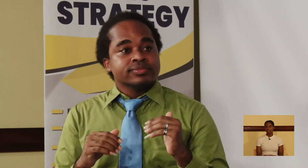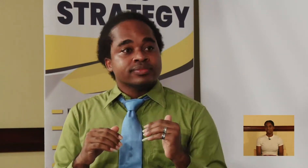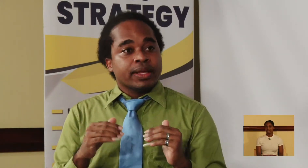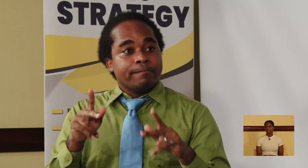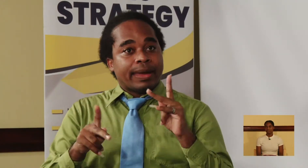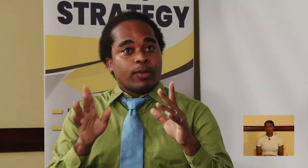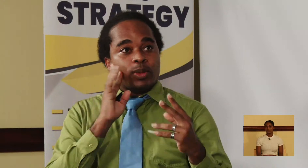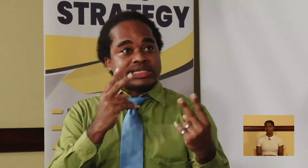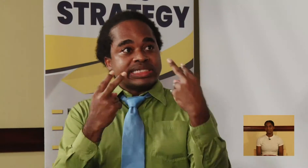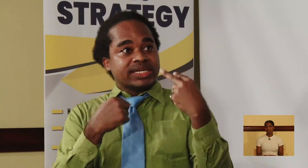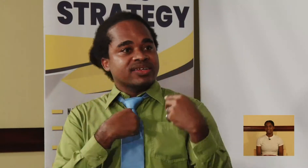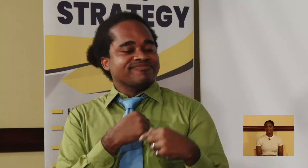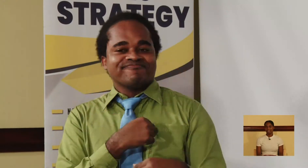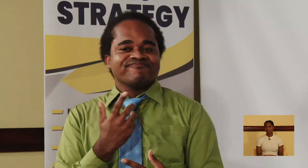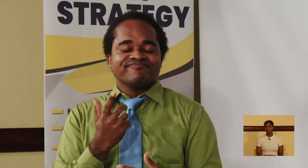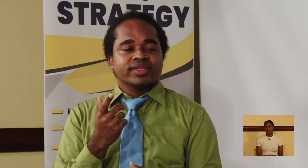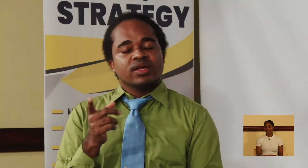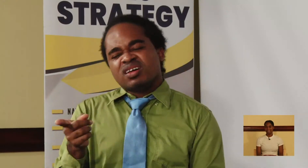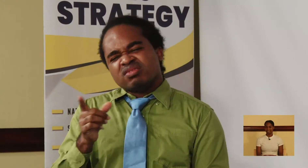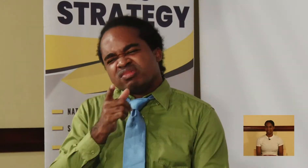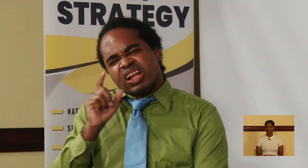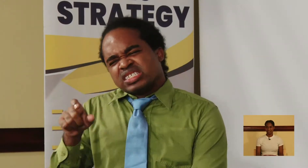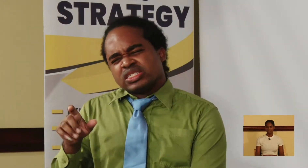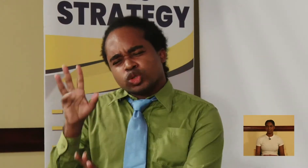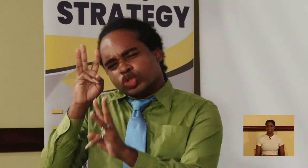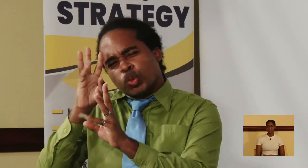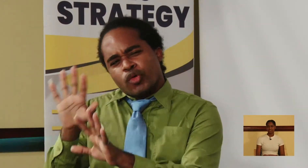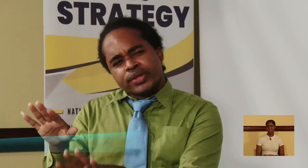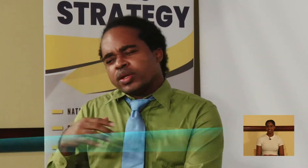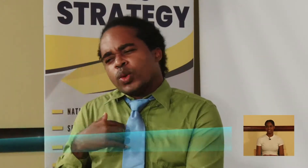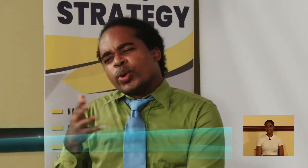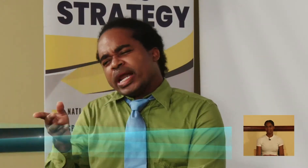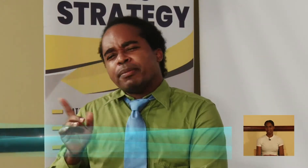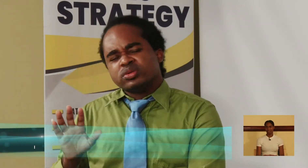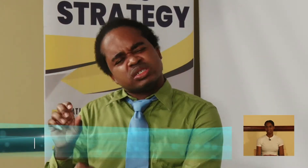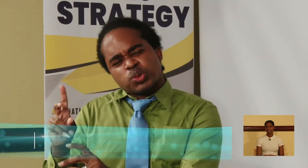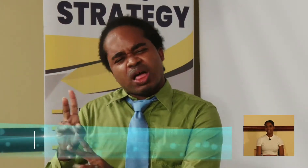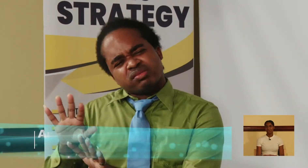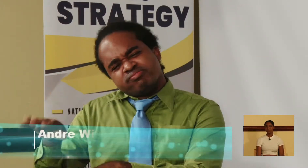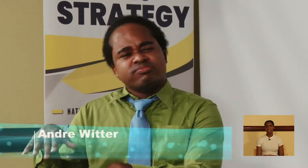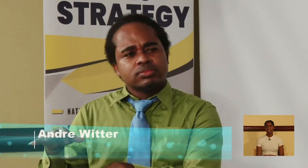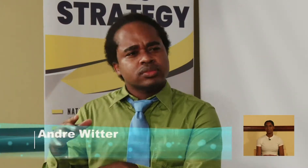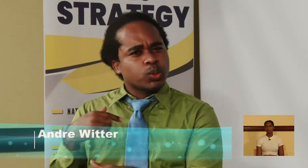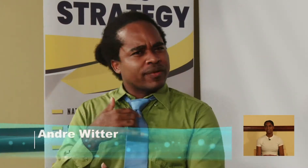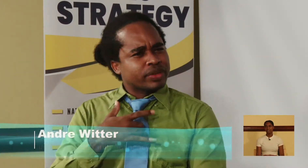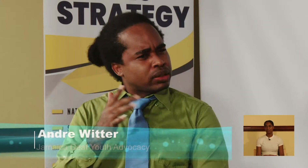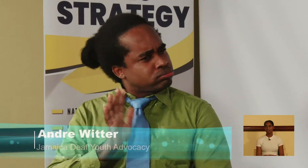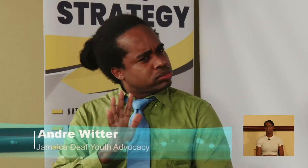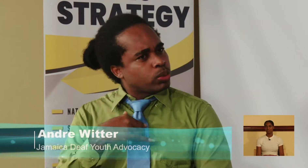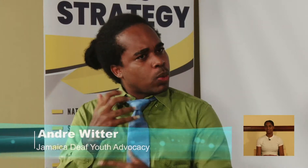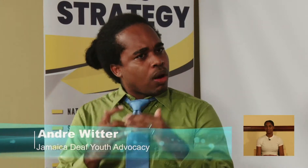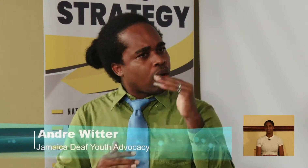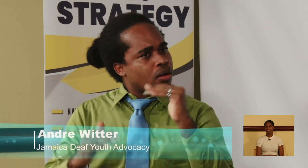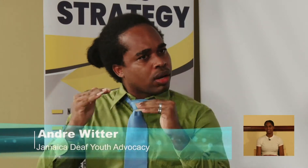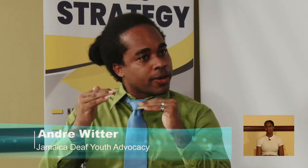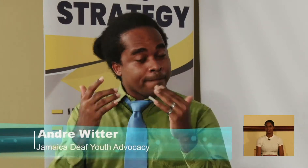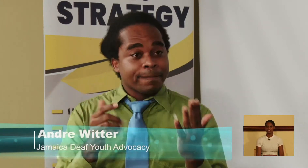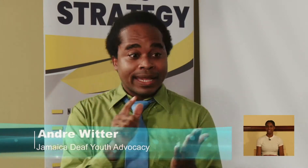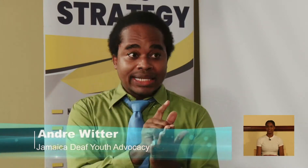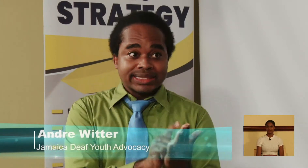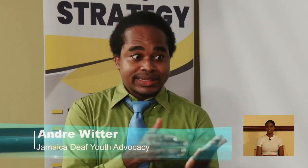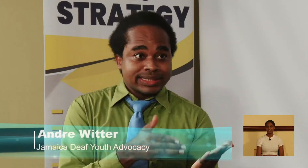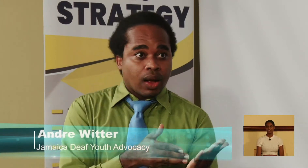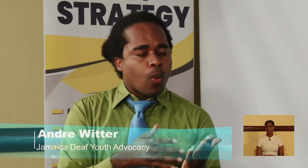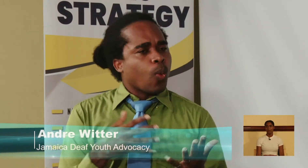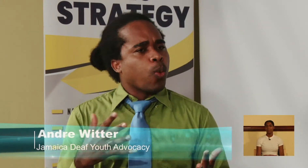over the years, we become less than others. People see us as less than others. We can't help you, because you're